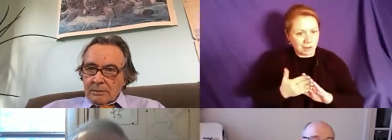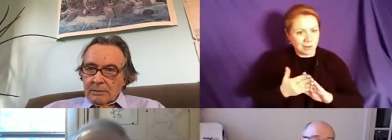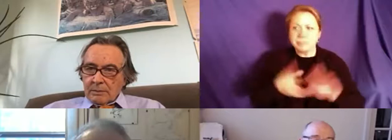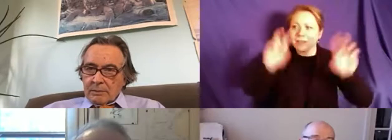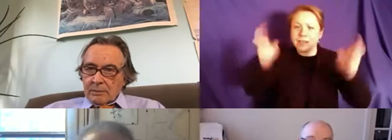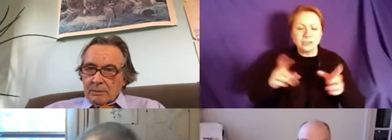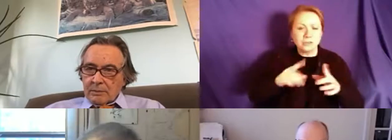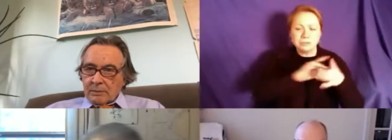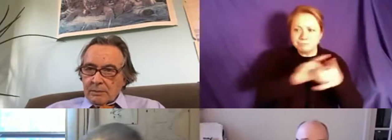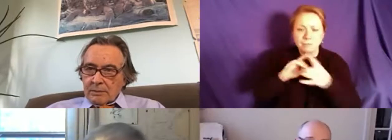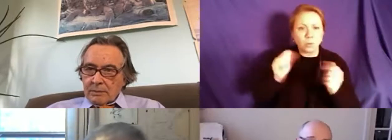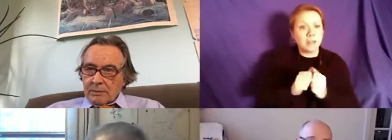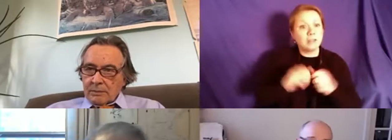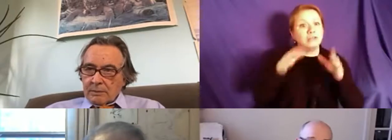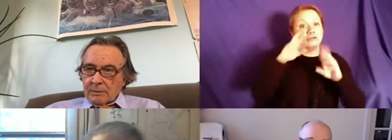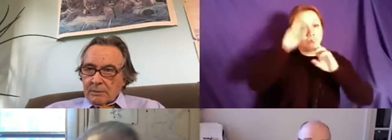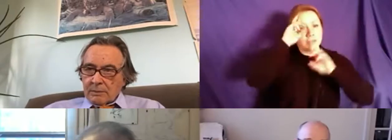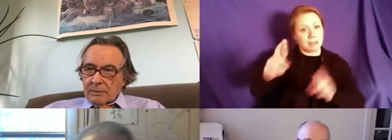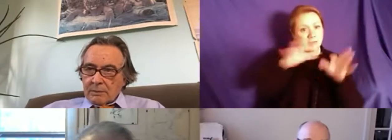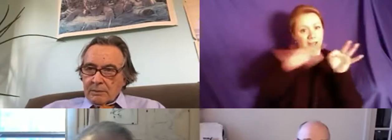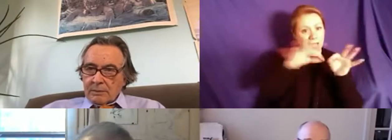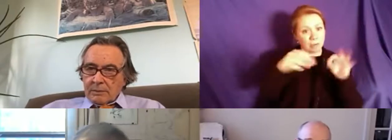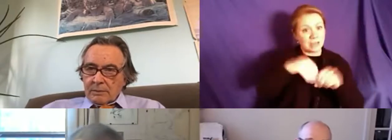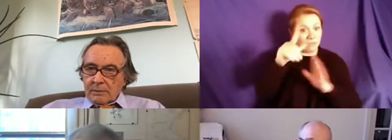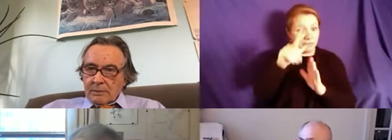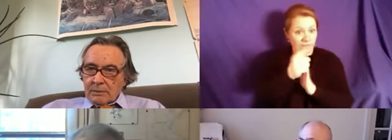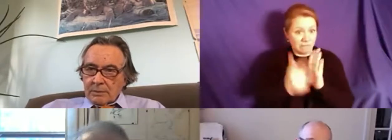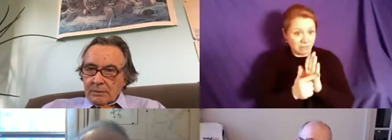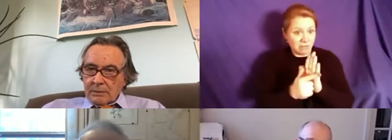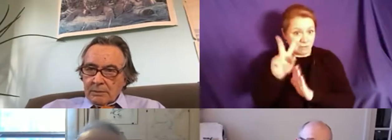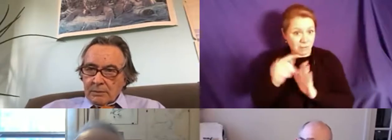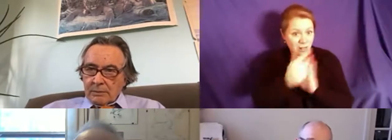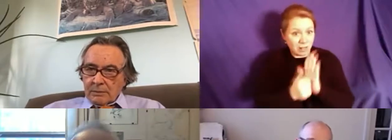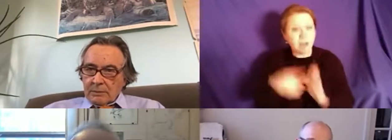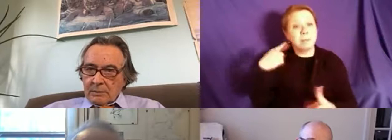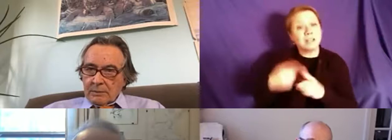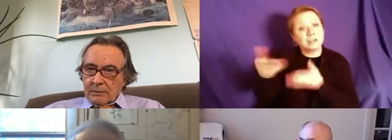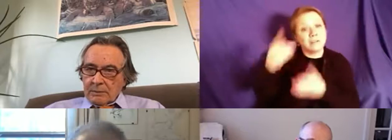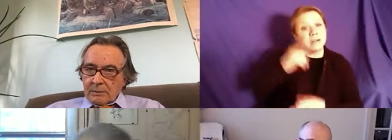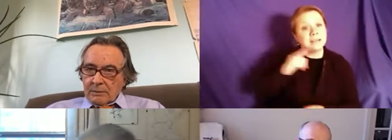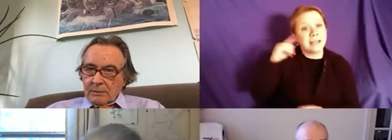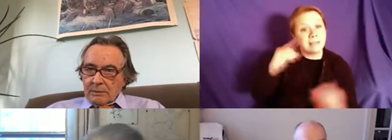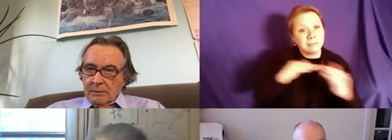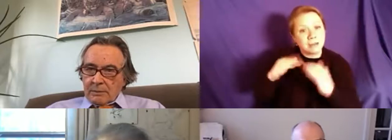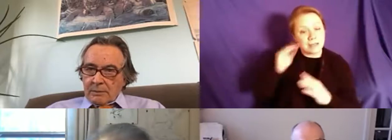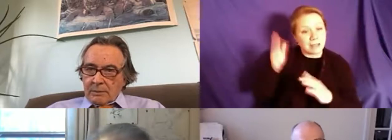from respectful language in the Vermont statutes to service for our deaf peers and beyond.